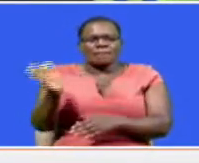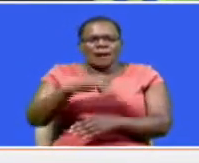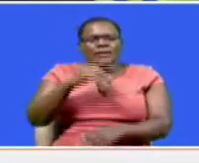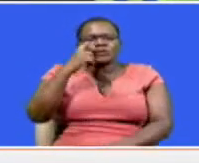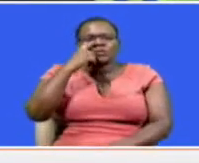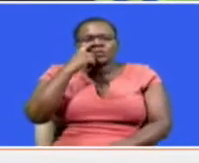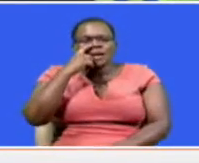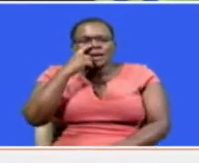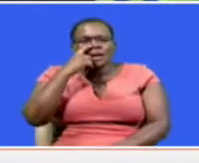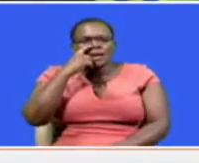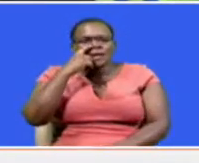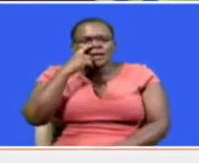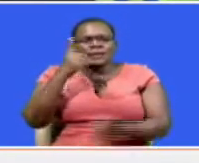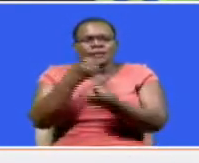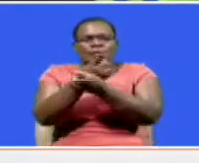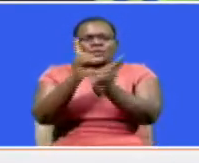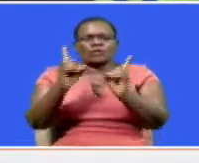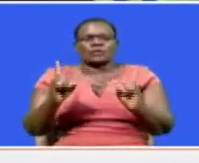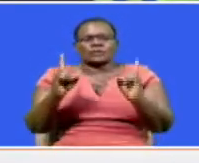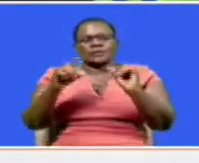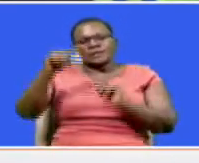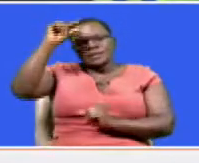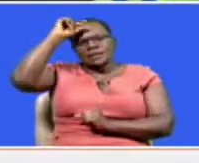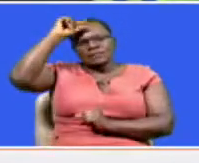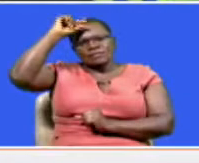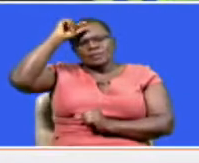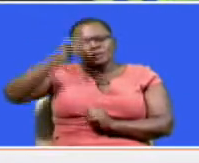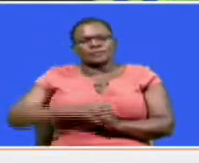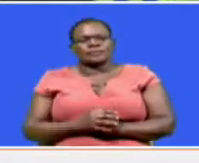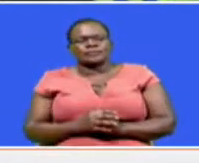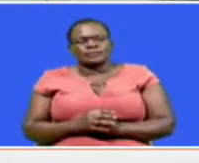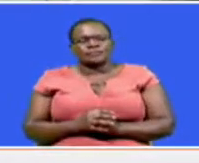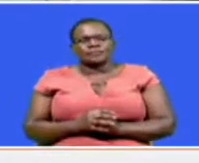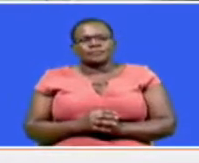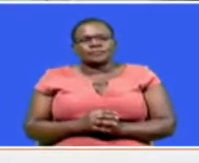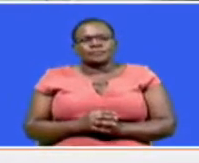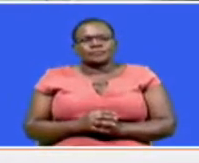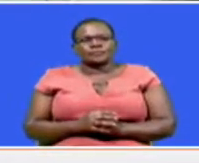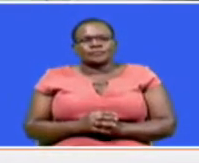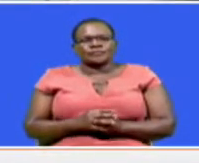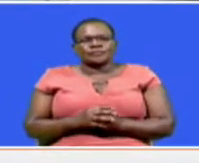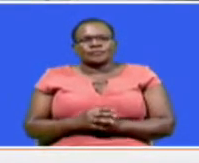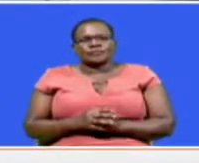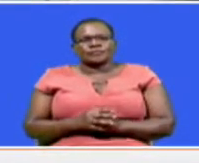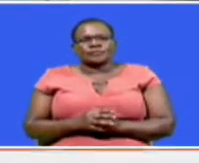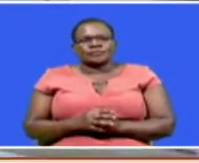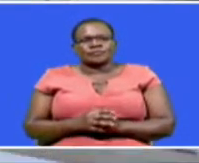Sudan to democratic governance. Na shirika la kusambaza dawa nchini